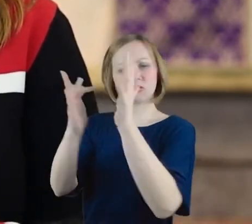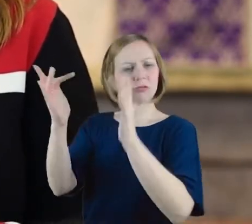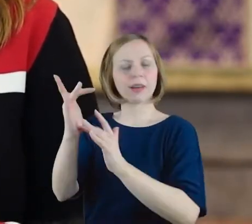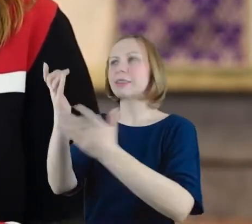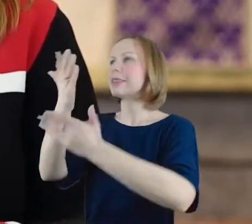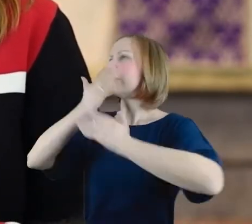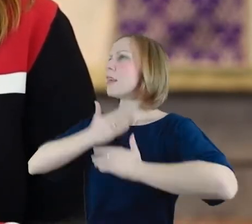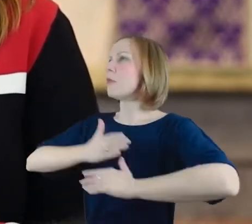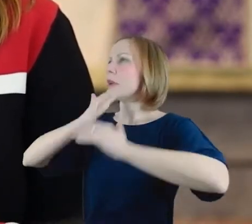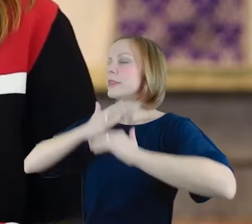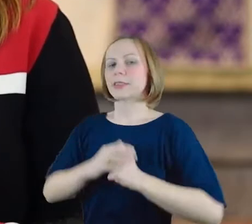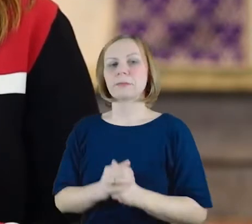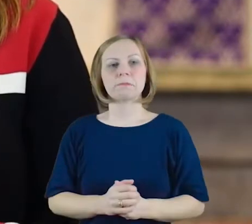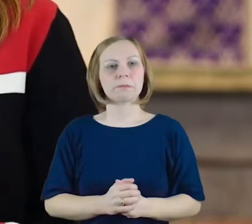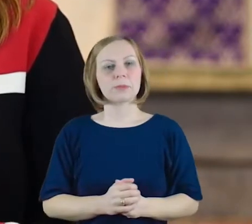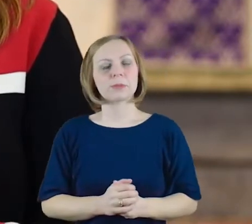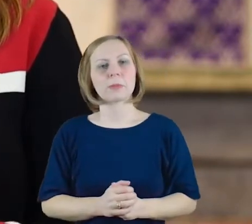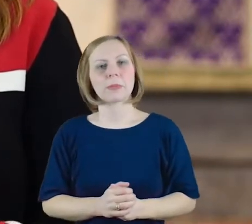Christ, have mercy.